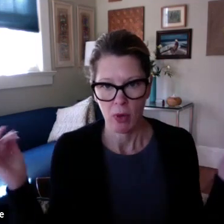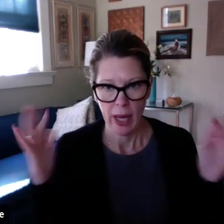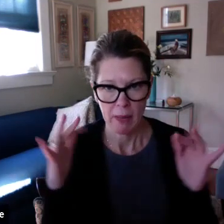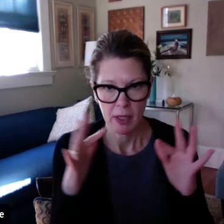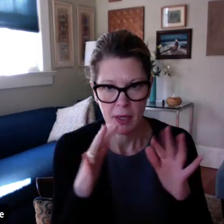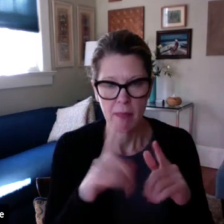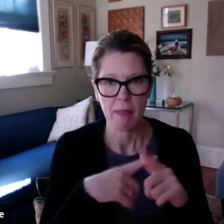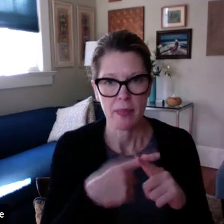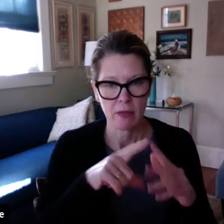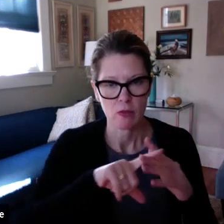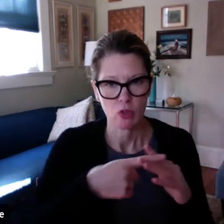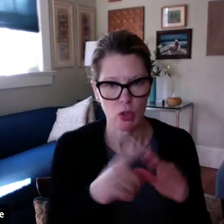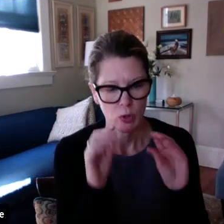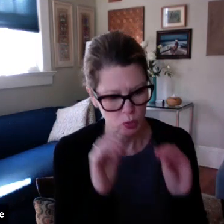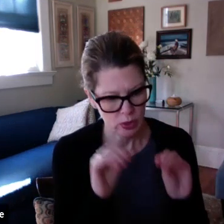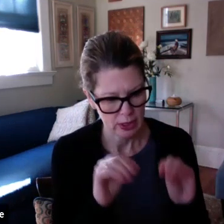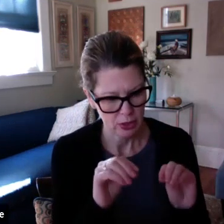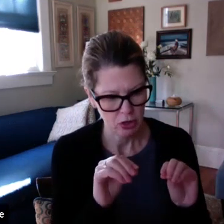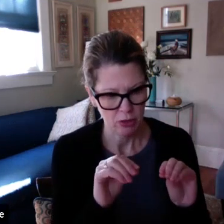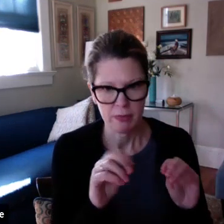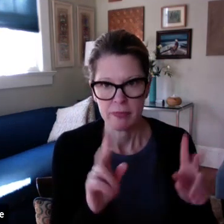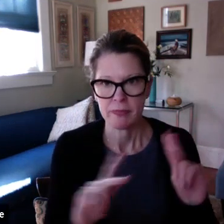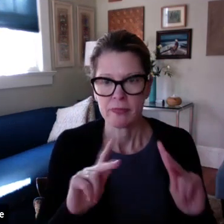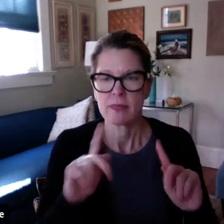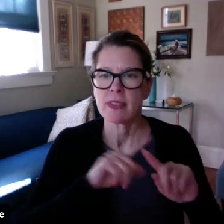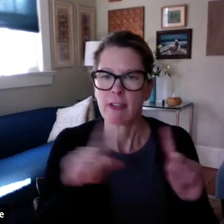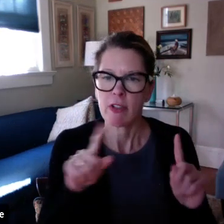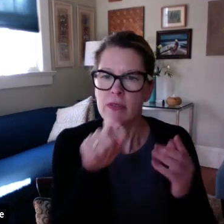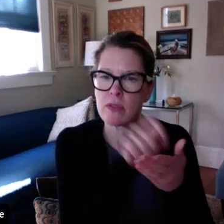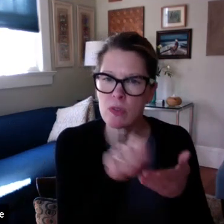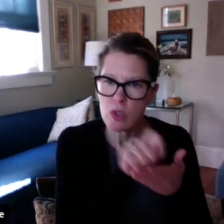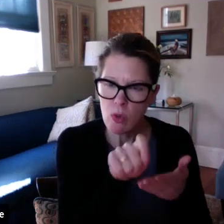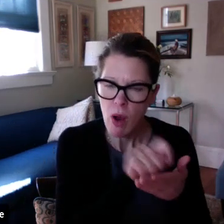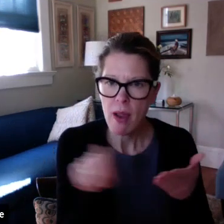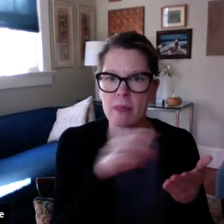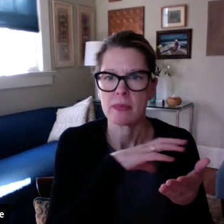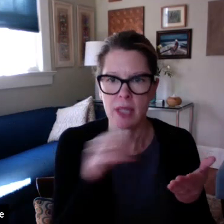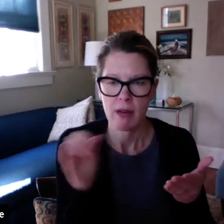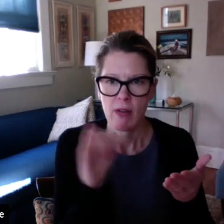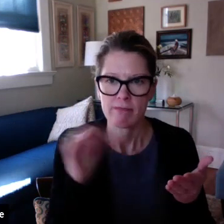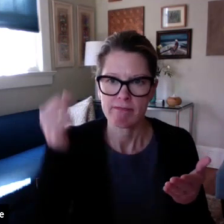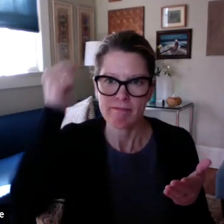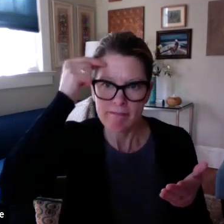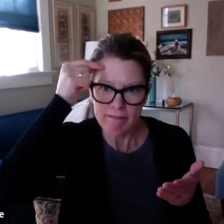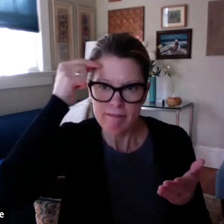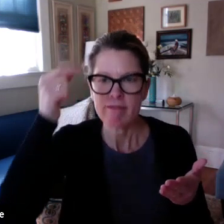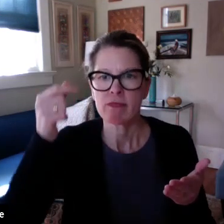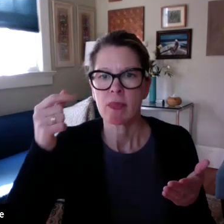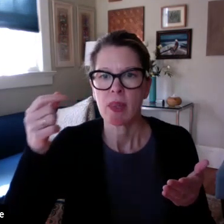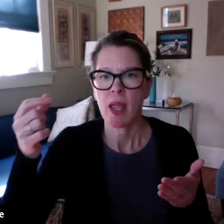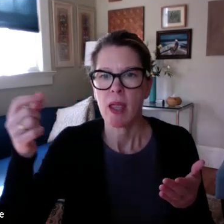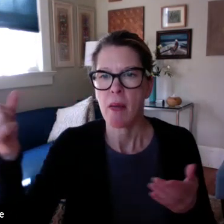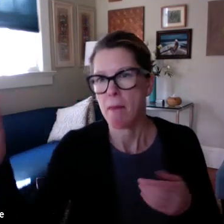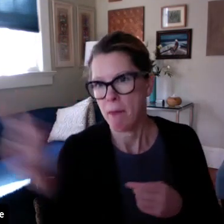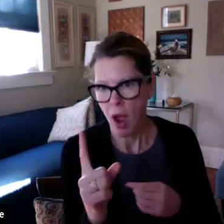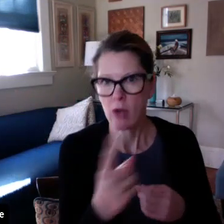to teach them. The scribes and the Pharisees brought a woman who had been caught in adultery. And making